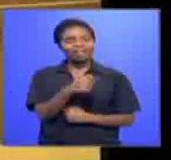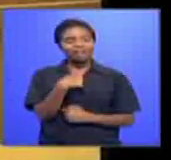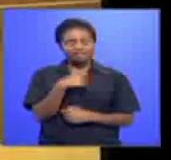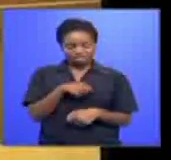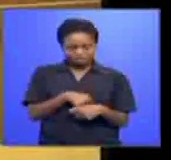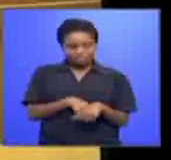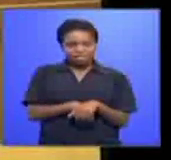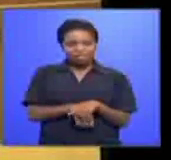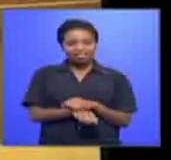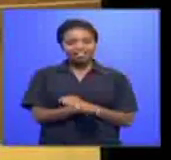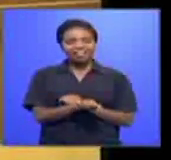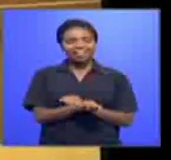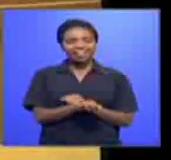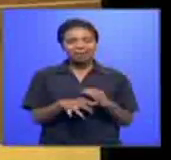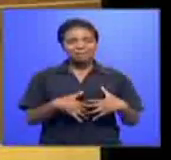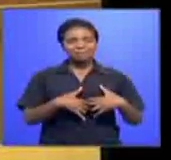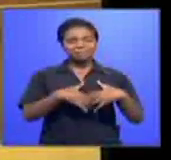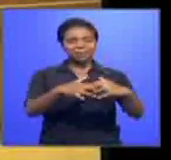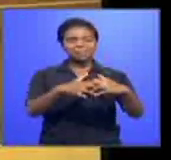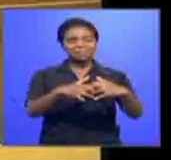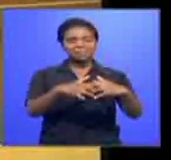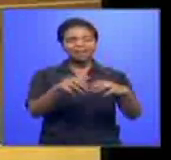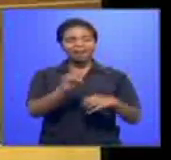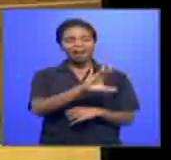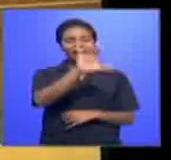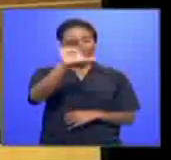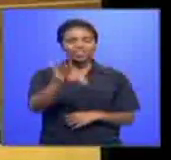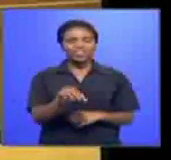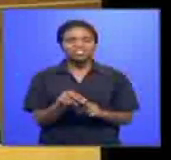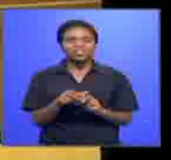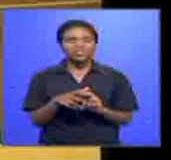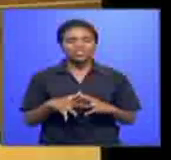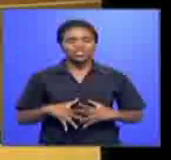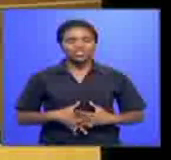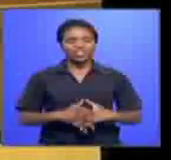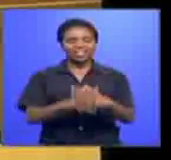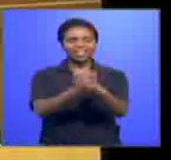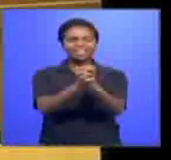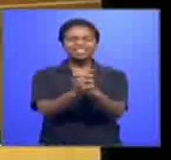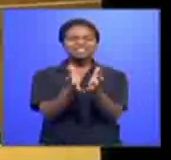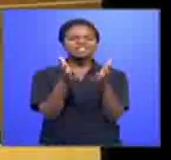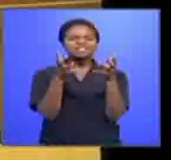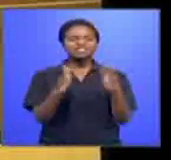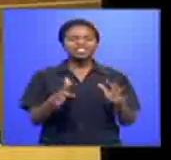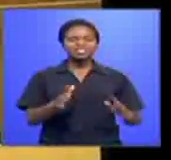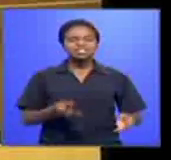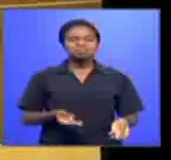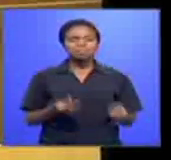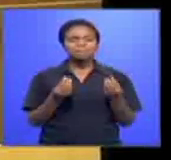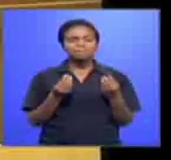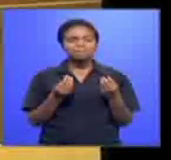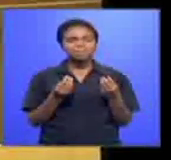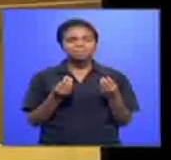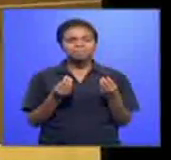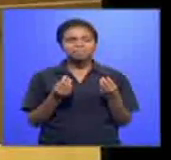birth of the Organization of African Unity, which has been succeeded by